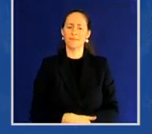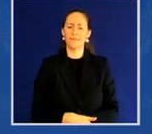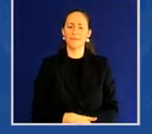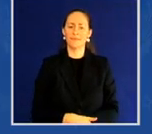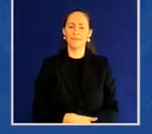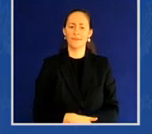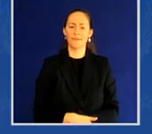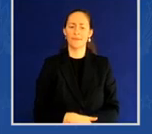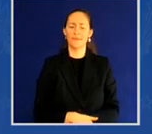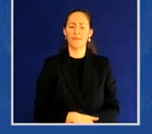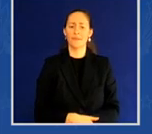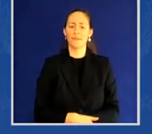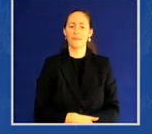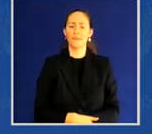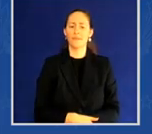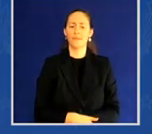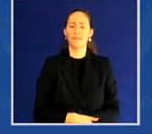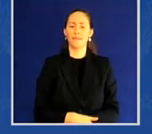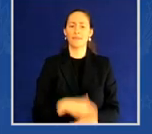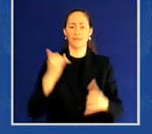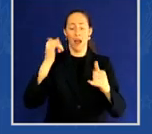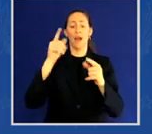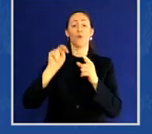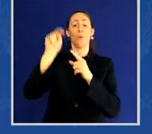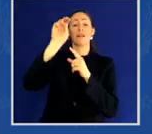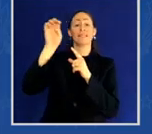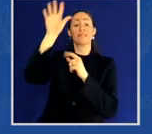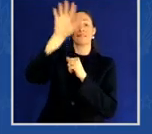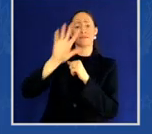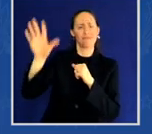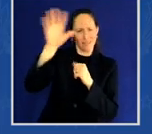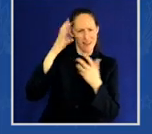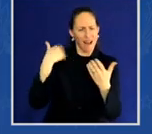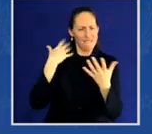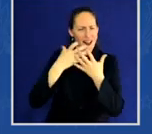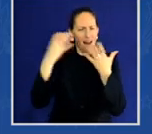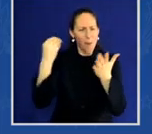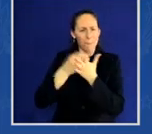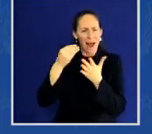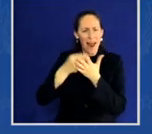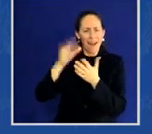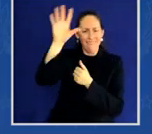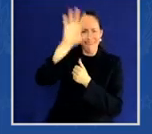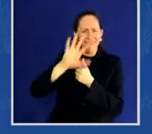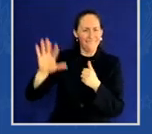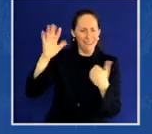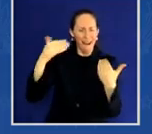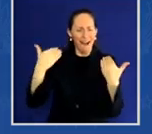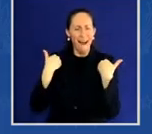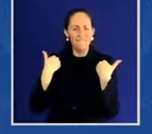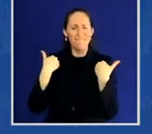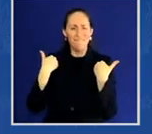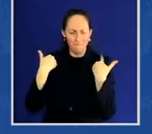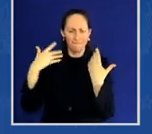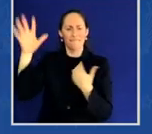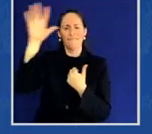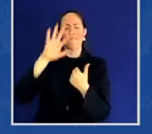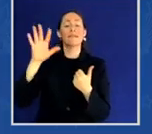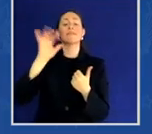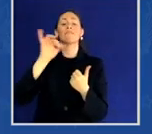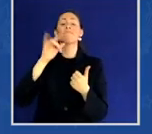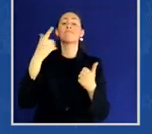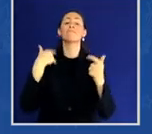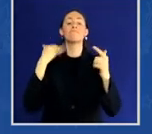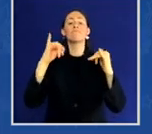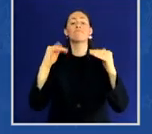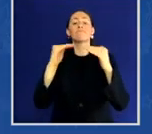year, the whole of Amtrak's system was projected to break even for the first time in history, but then we had the pandemic. But